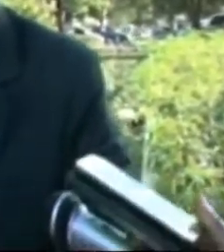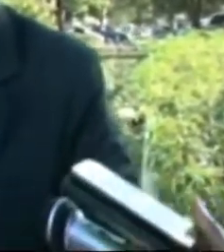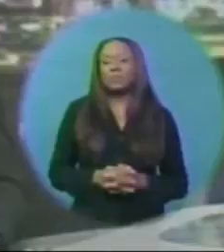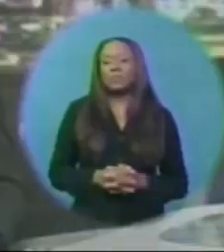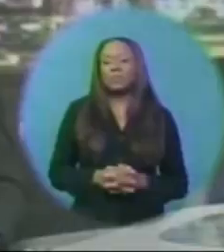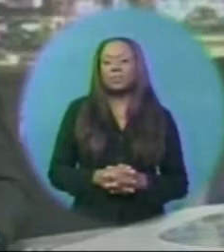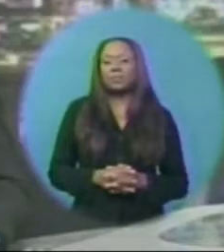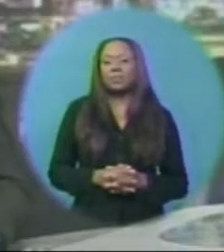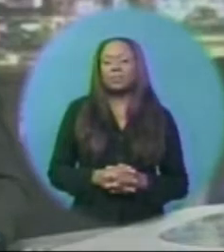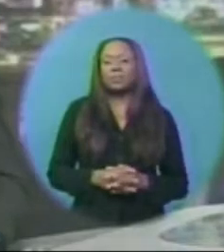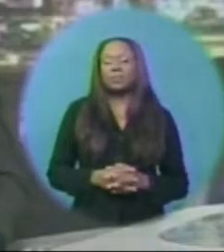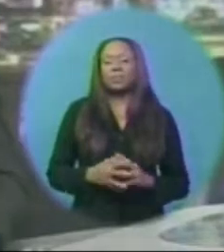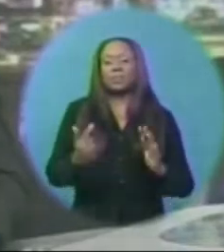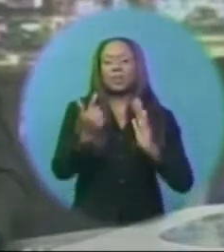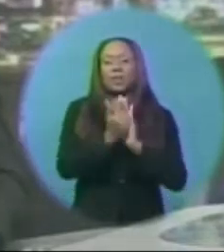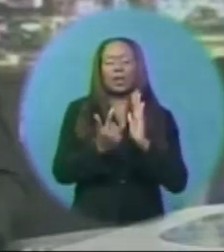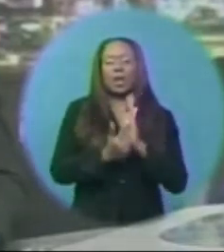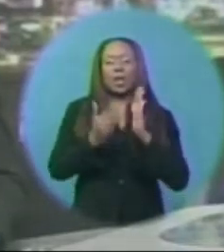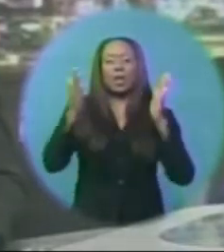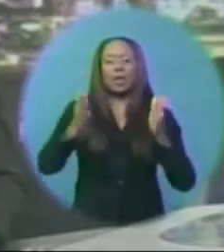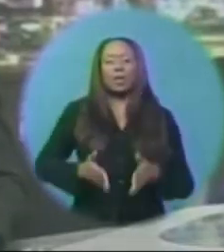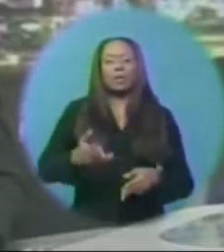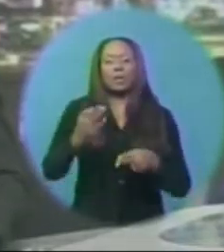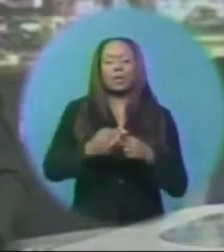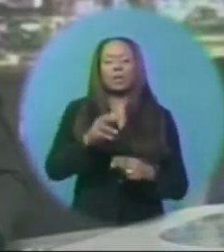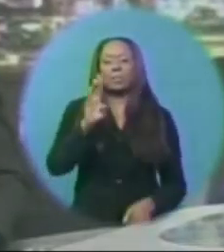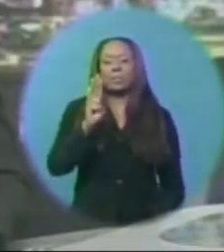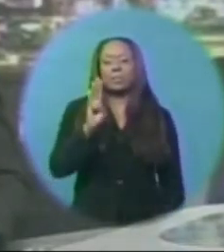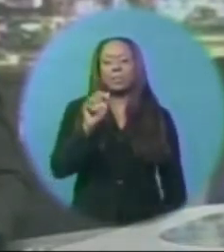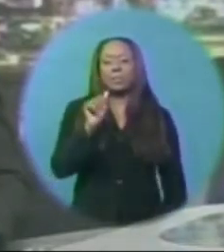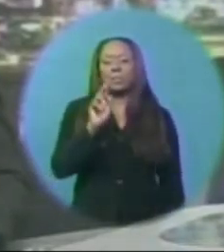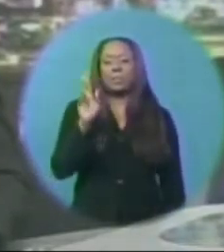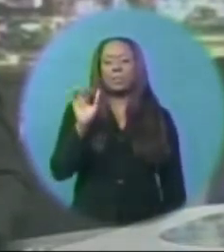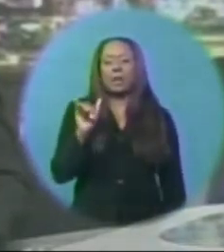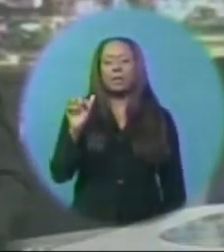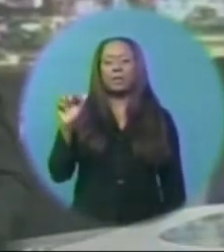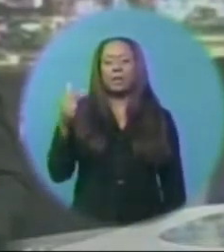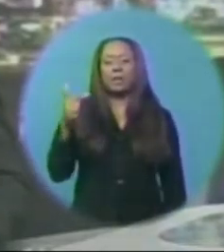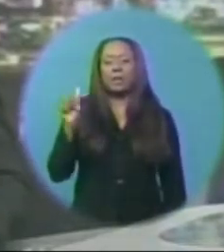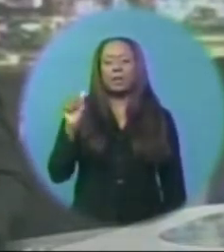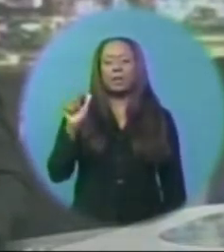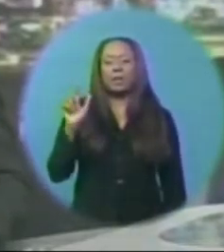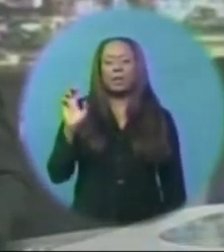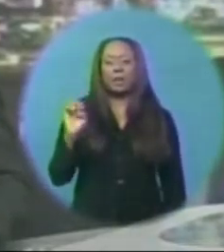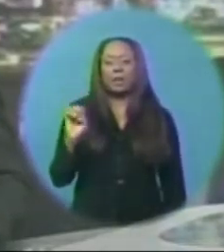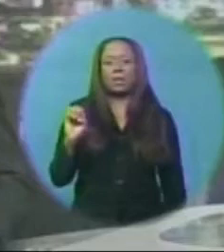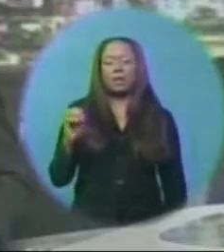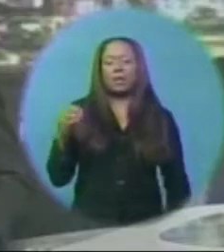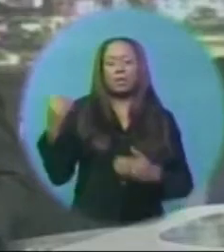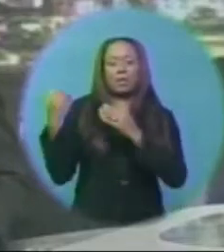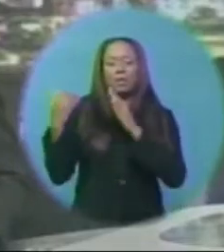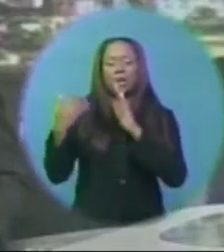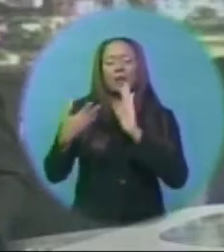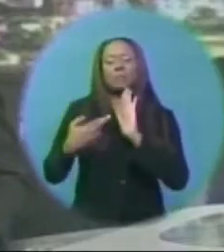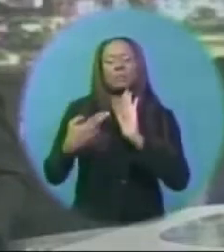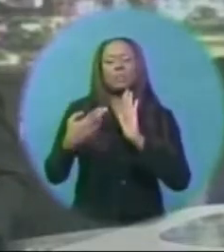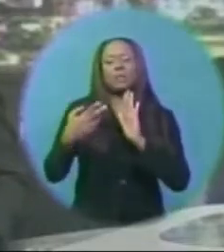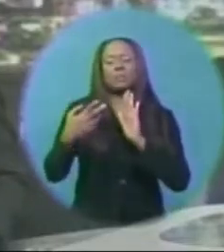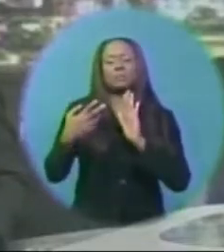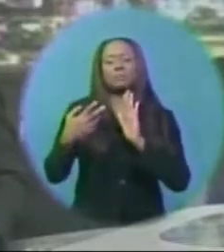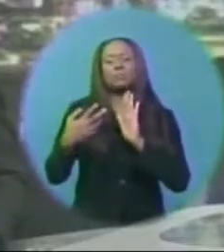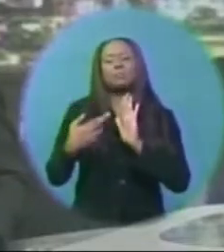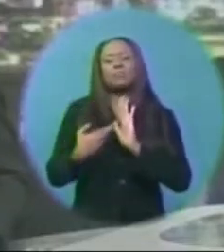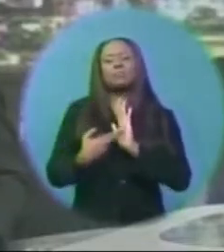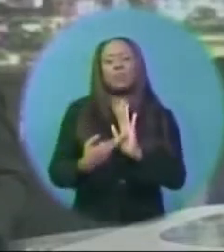incorrect. An attorney-at-law, Queen's Counsel Barry Gale, who represents Vision Development Incorporated, the company responsible for building the